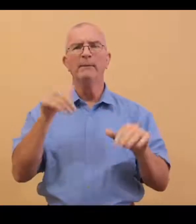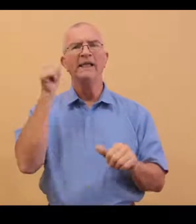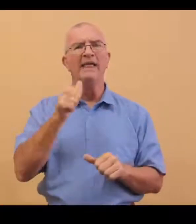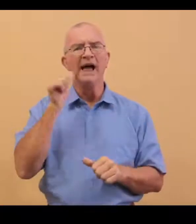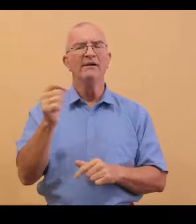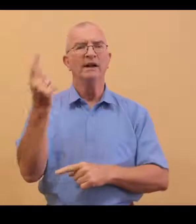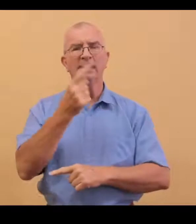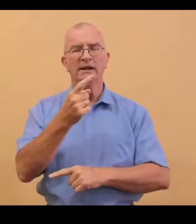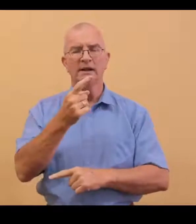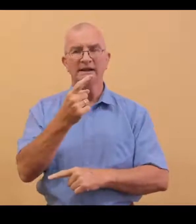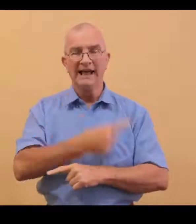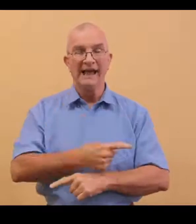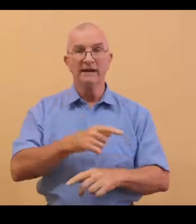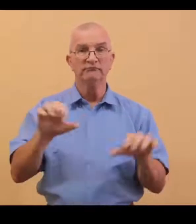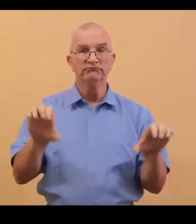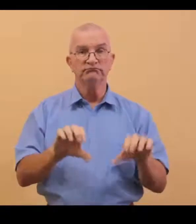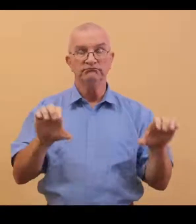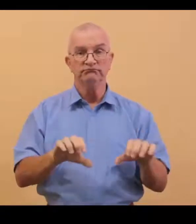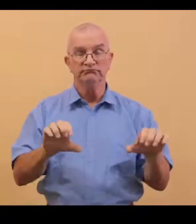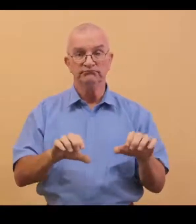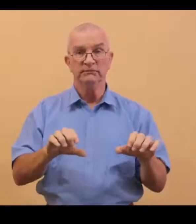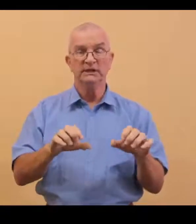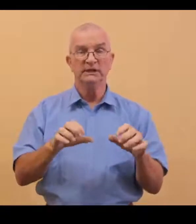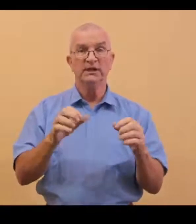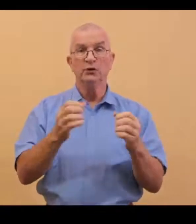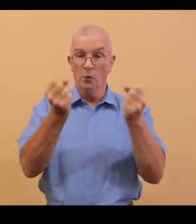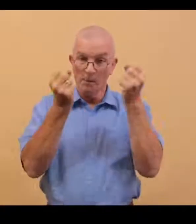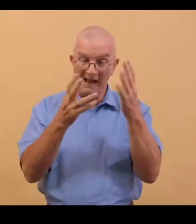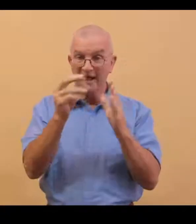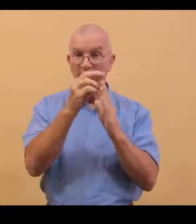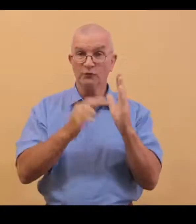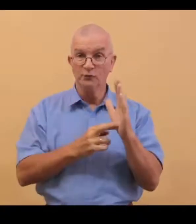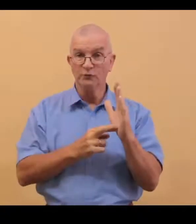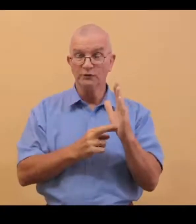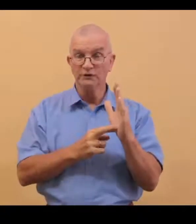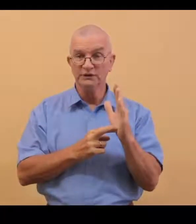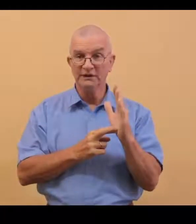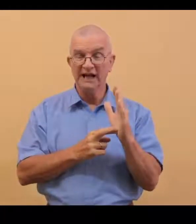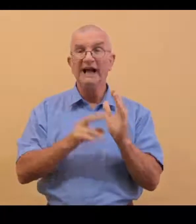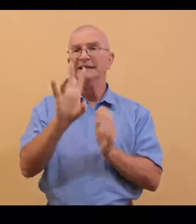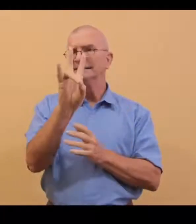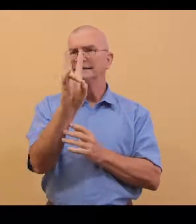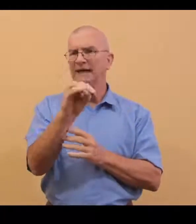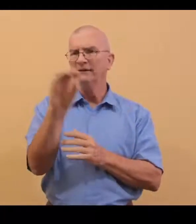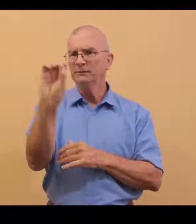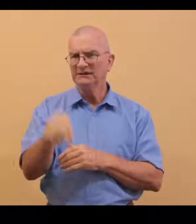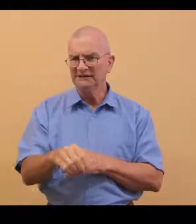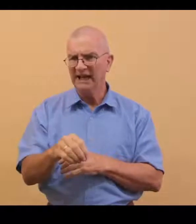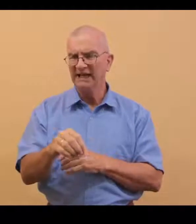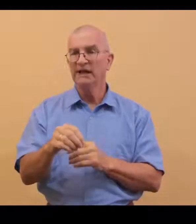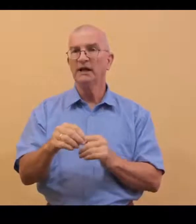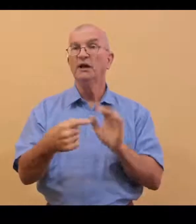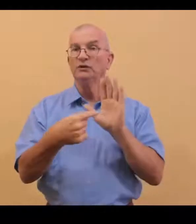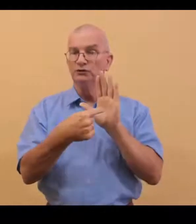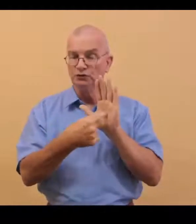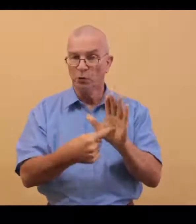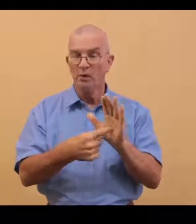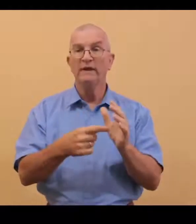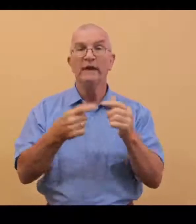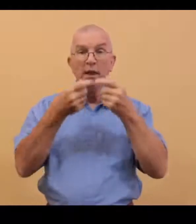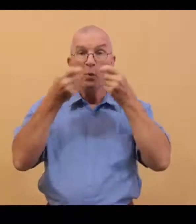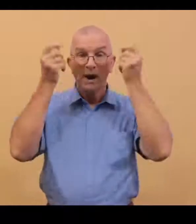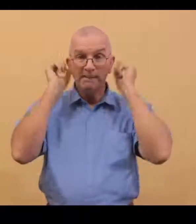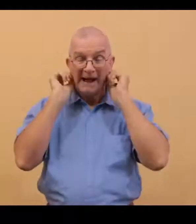and adhere to guidelines provided. Over 70% of respondents indicated that they wear a mask when out